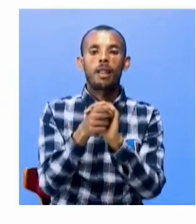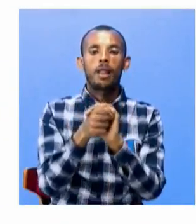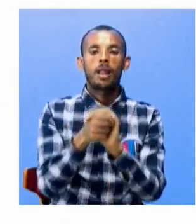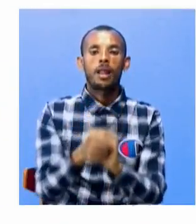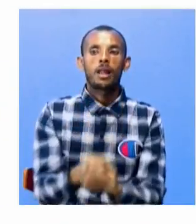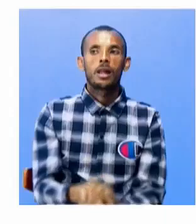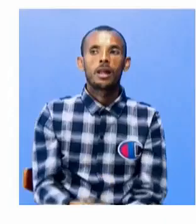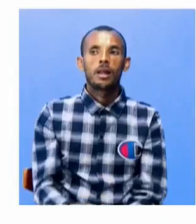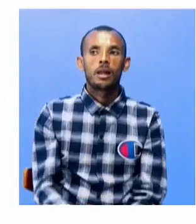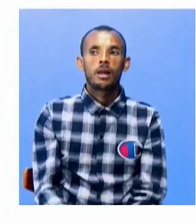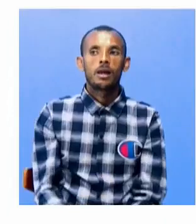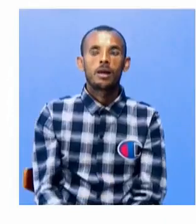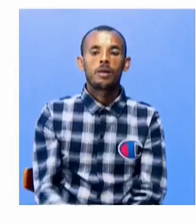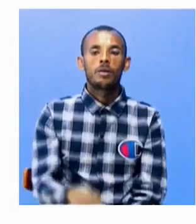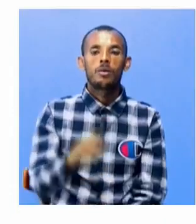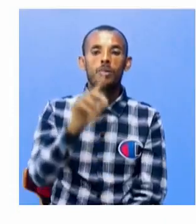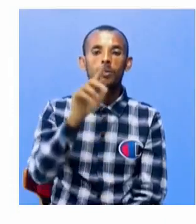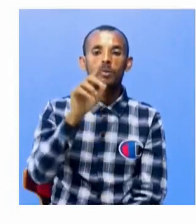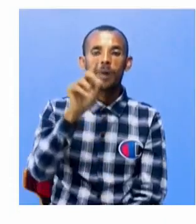1.